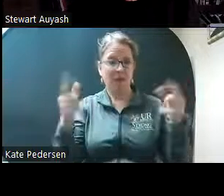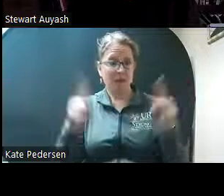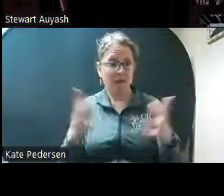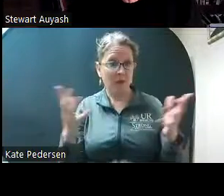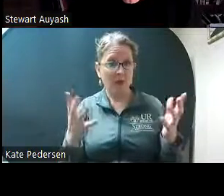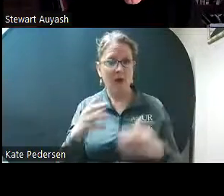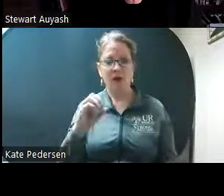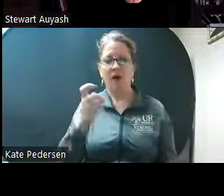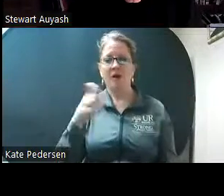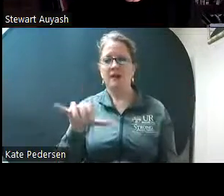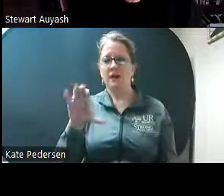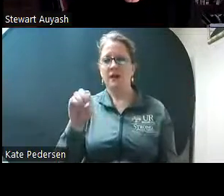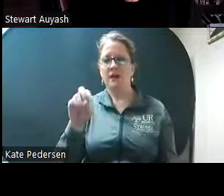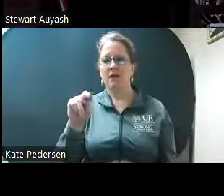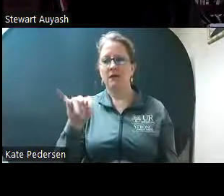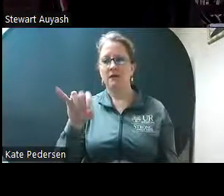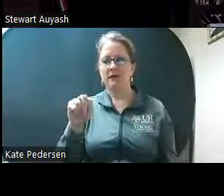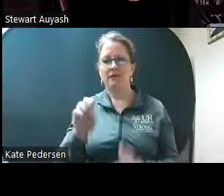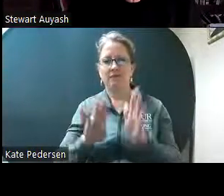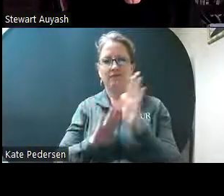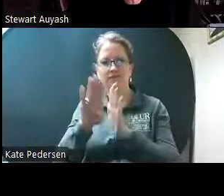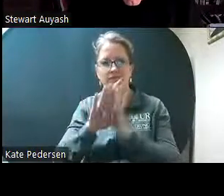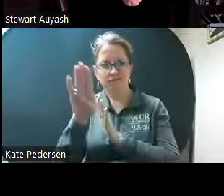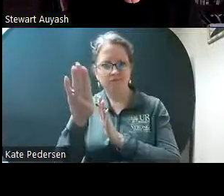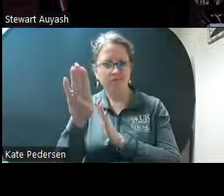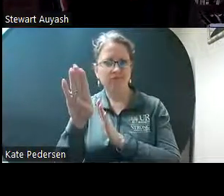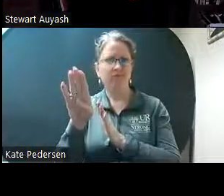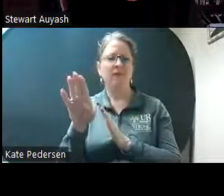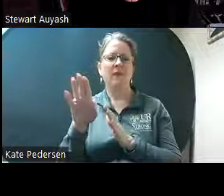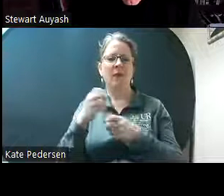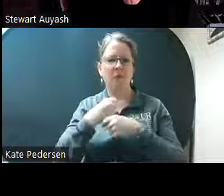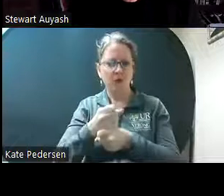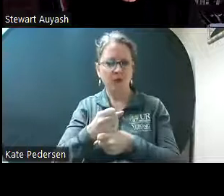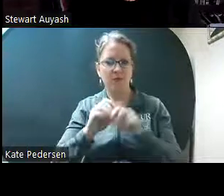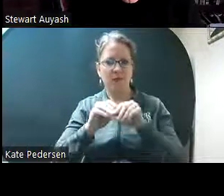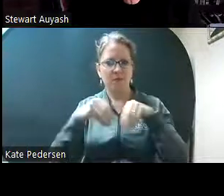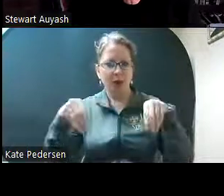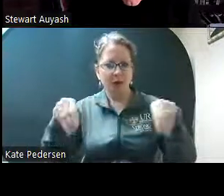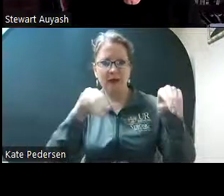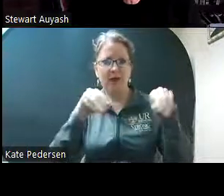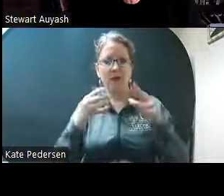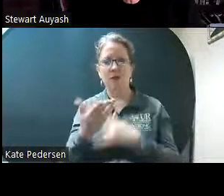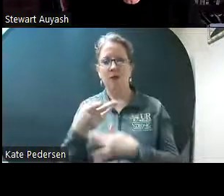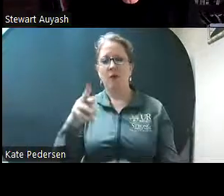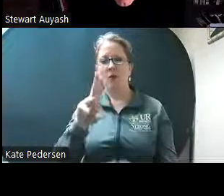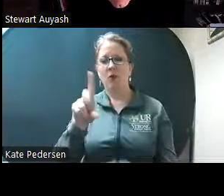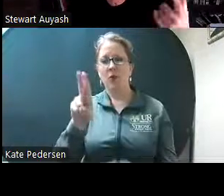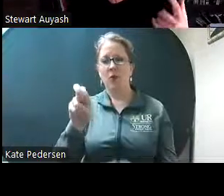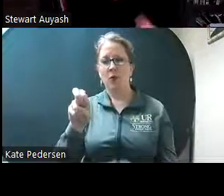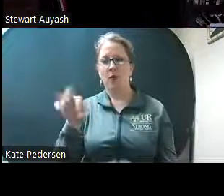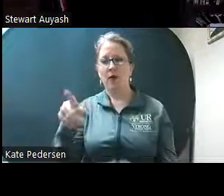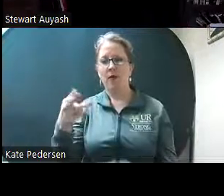was OxyContin was produced and marketed by Purdue Pharma, claiming that it